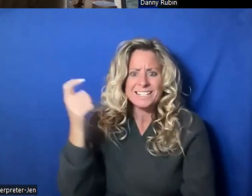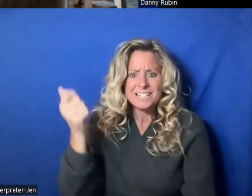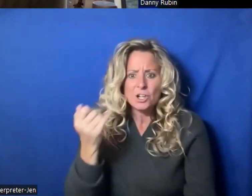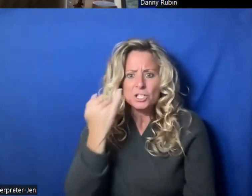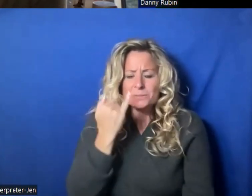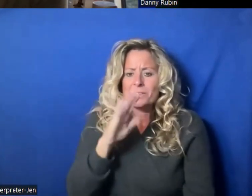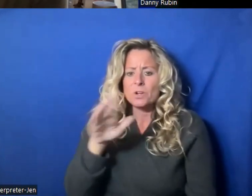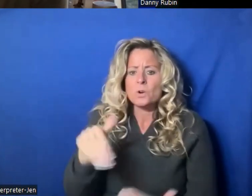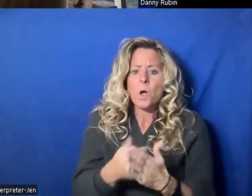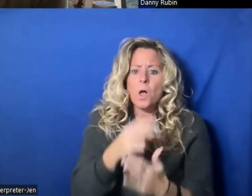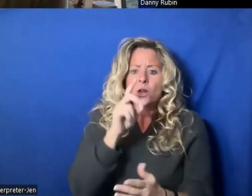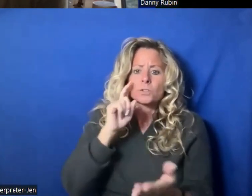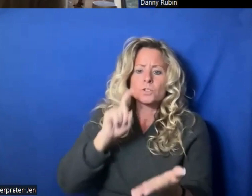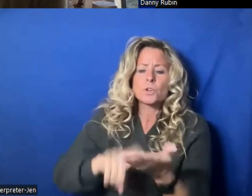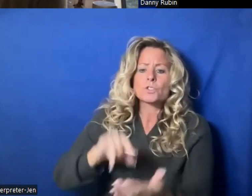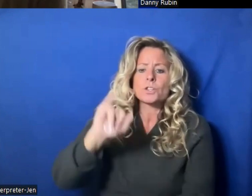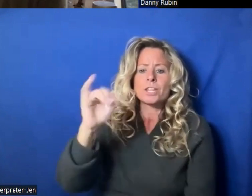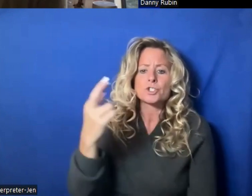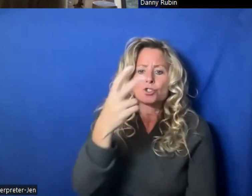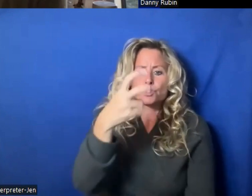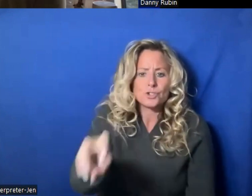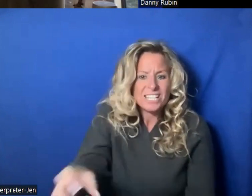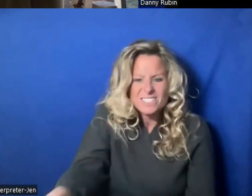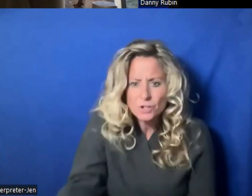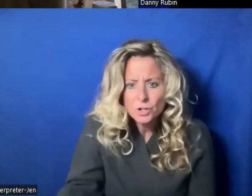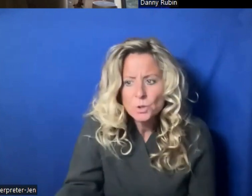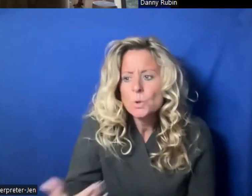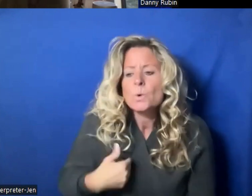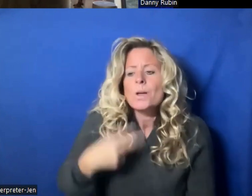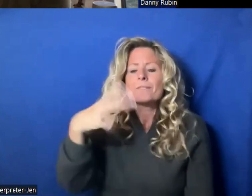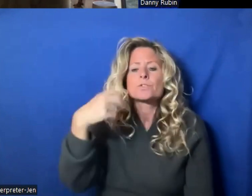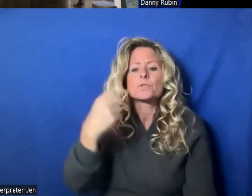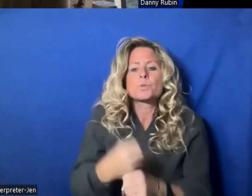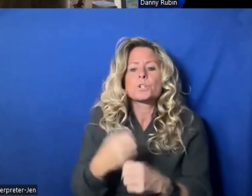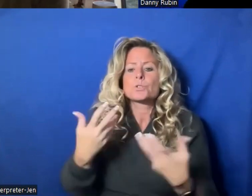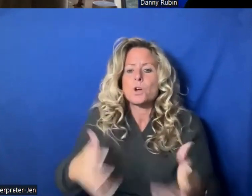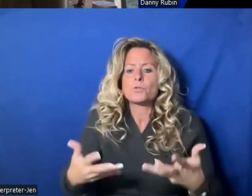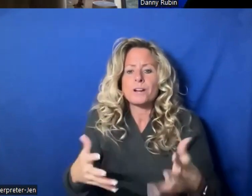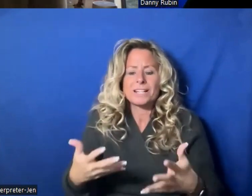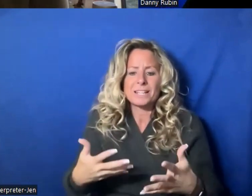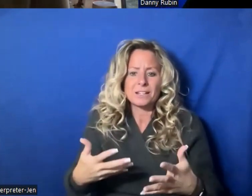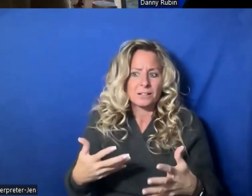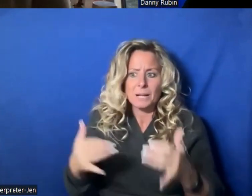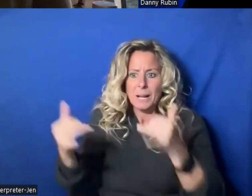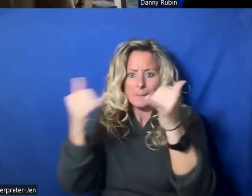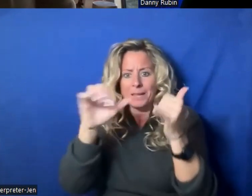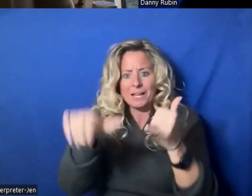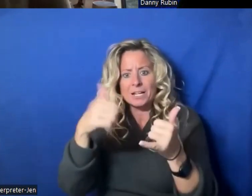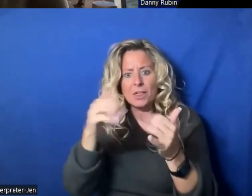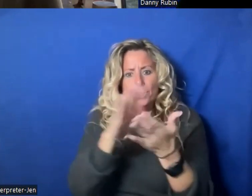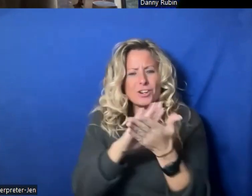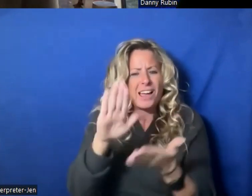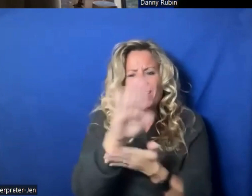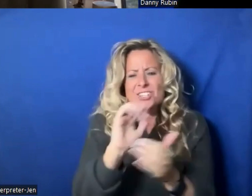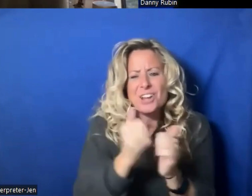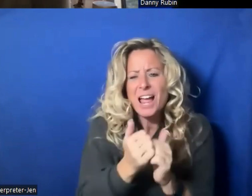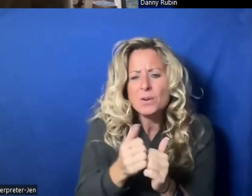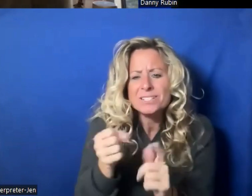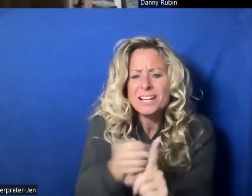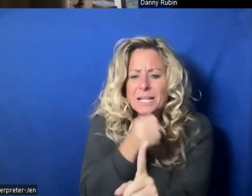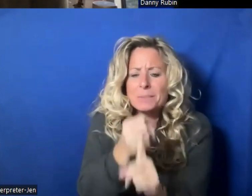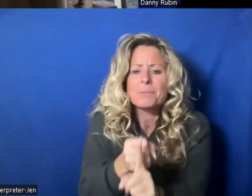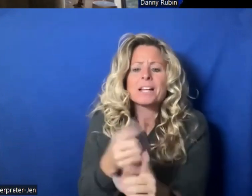that junior transfer Yeah, who's got 2 years under their belt at a different college? Like, yeah. how does it